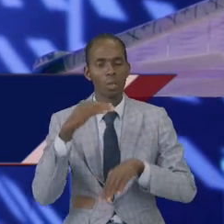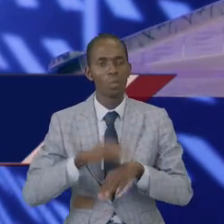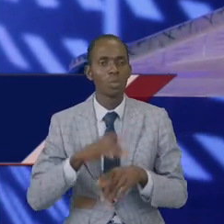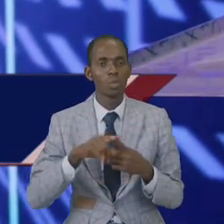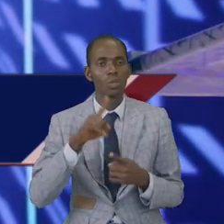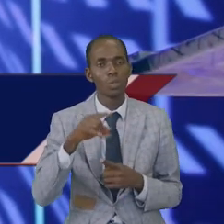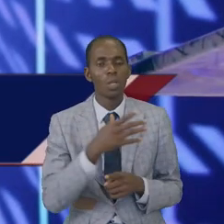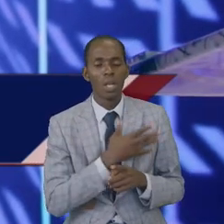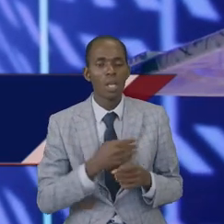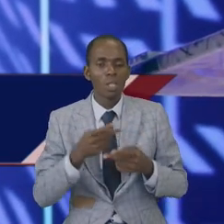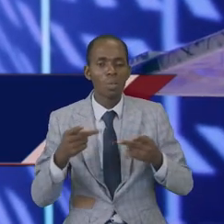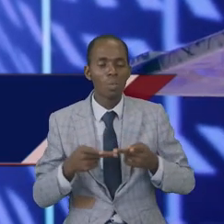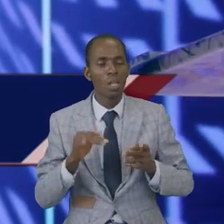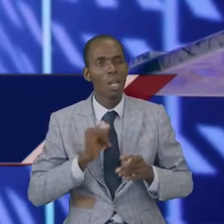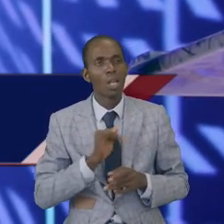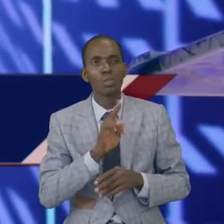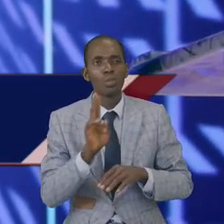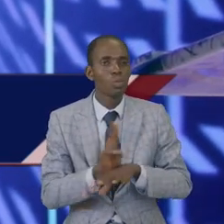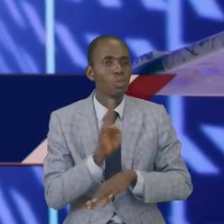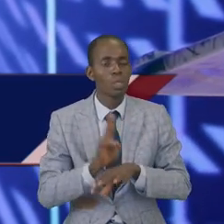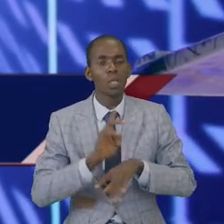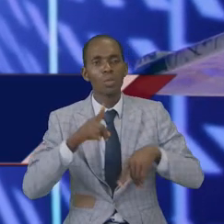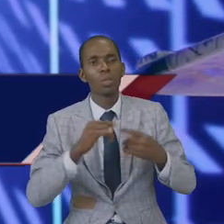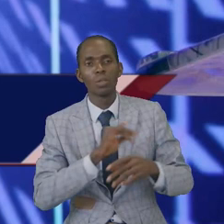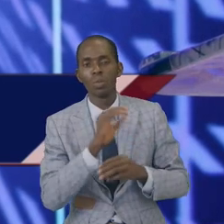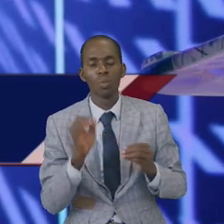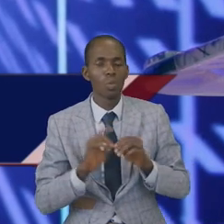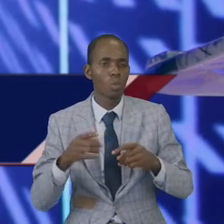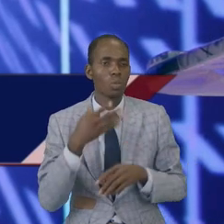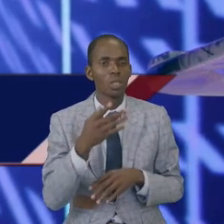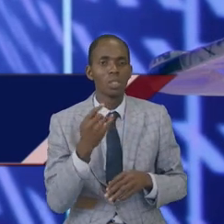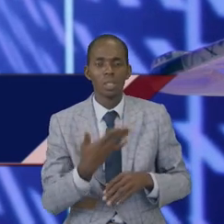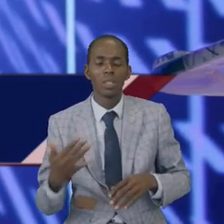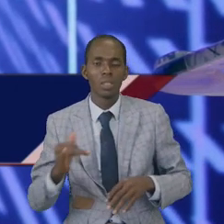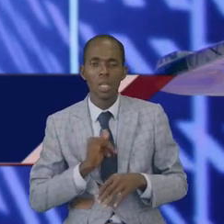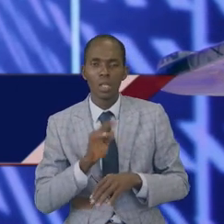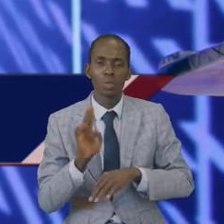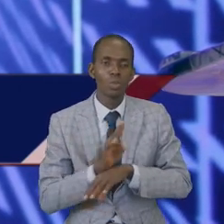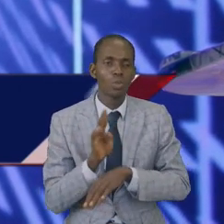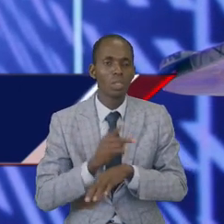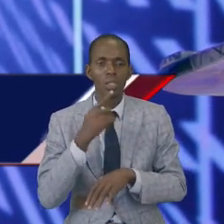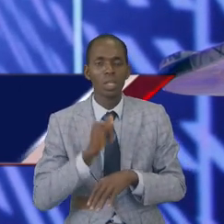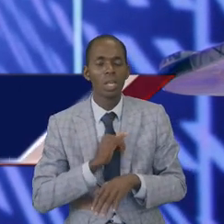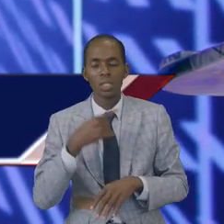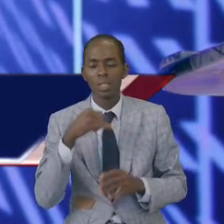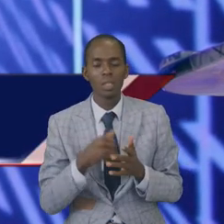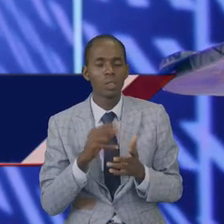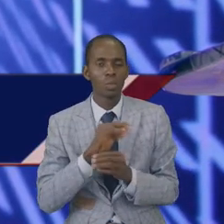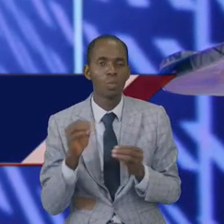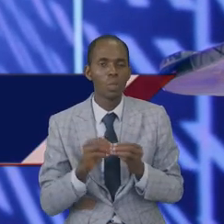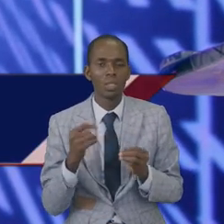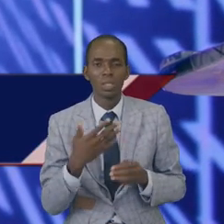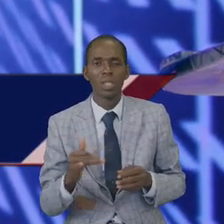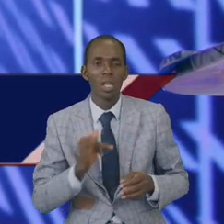the places I used to go, I go there no more. The things I used to say, I say them no more. And the things I used